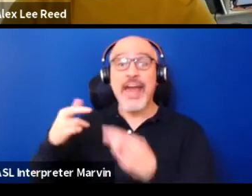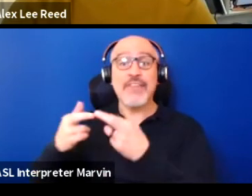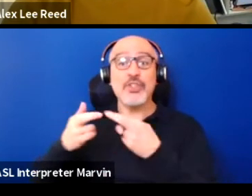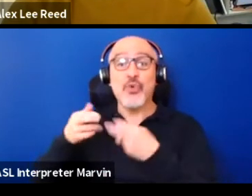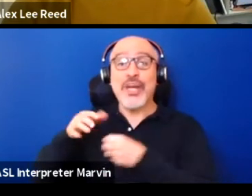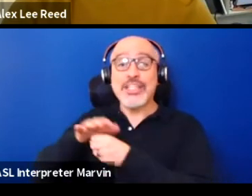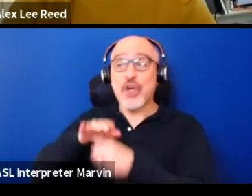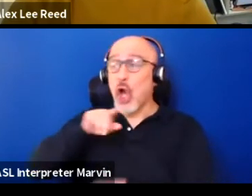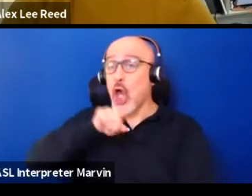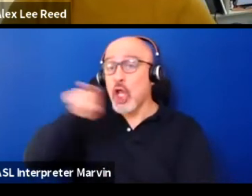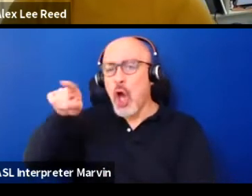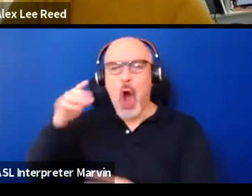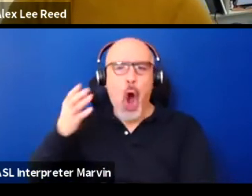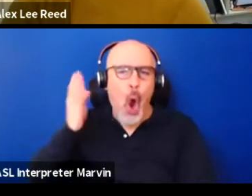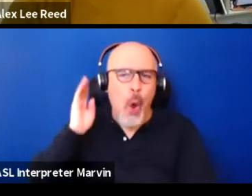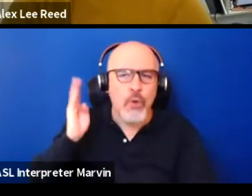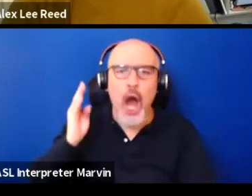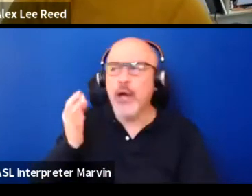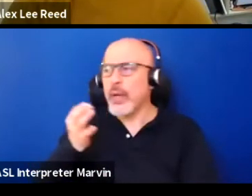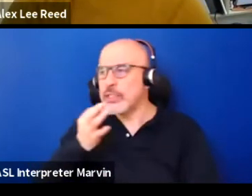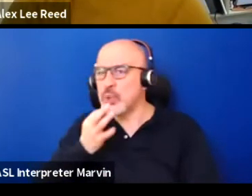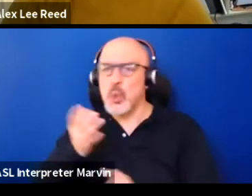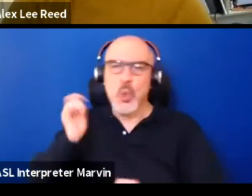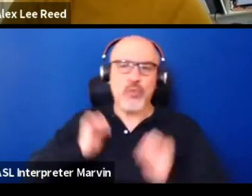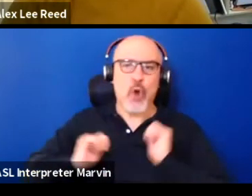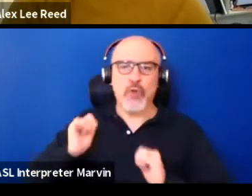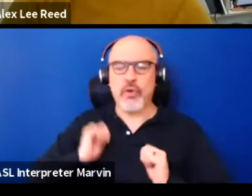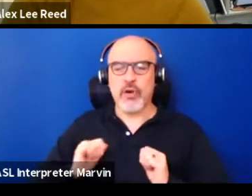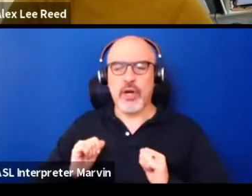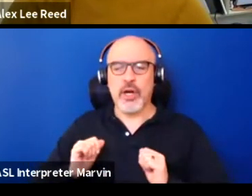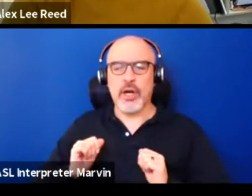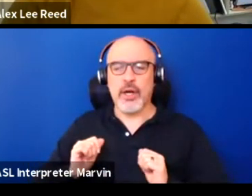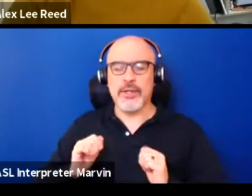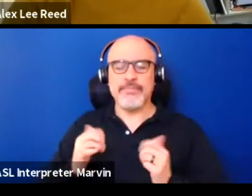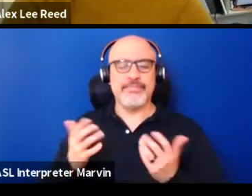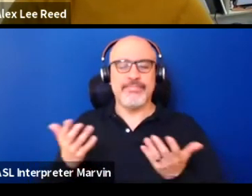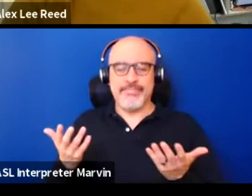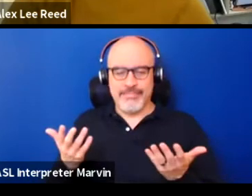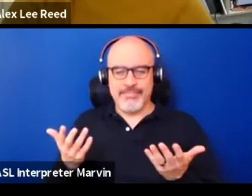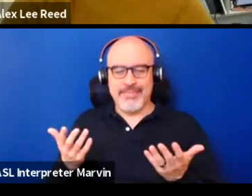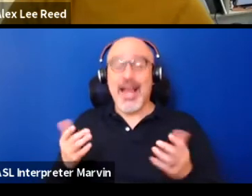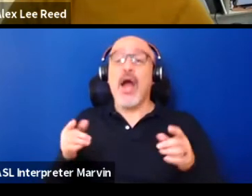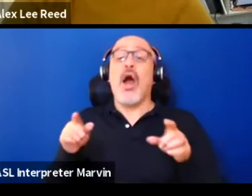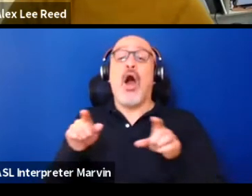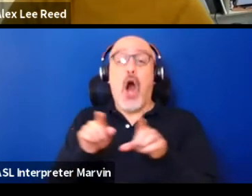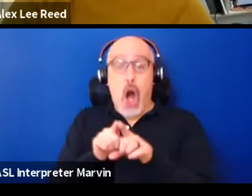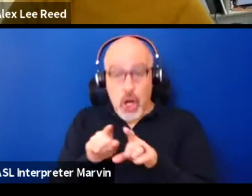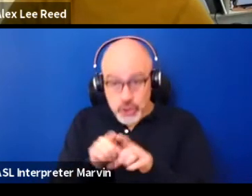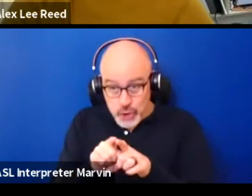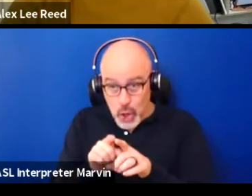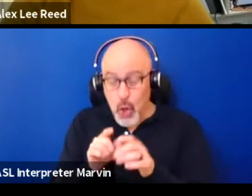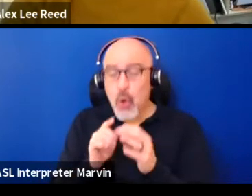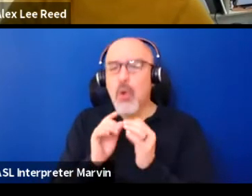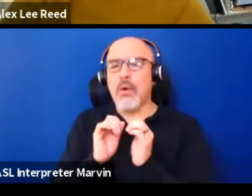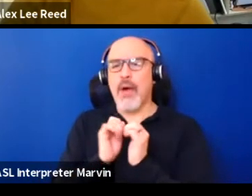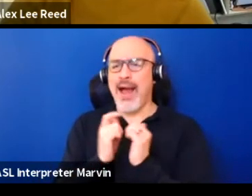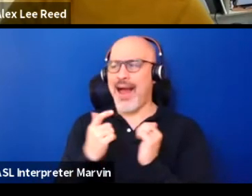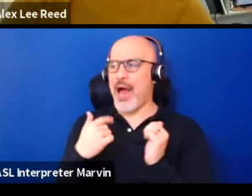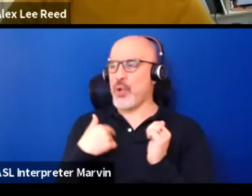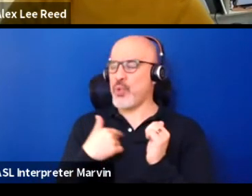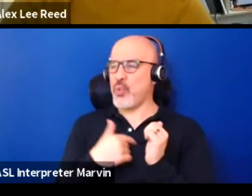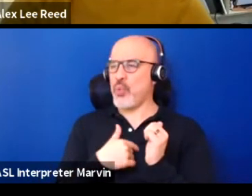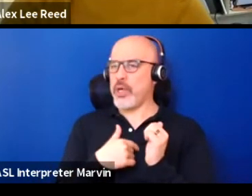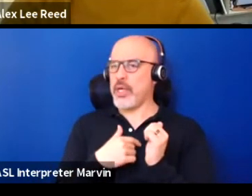can, and they can do that work. And so I think it's also a part of how do we look